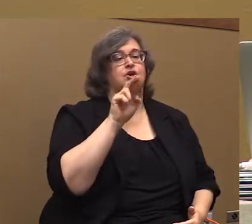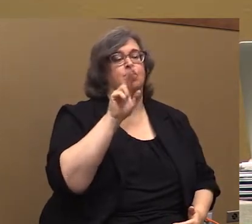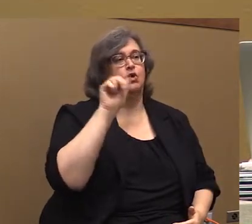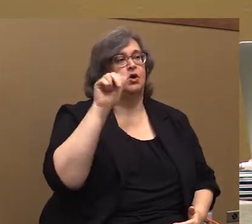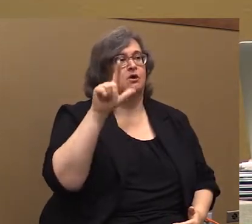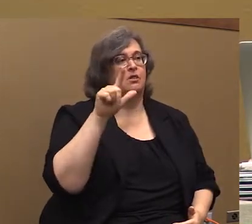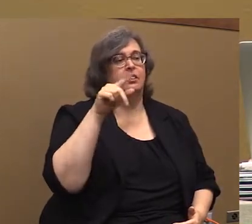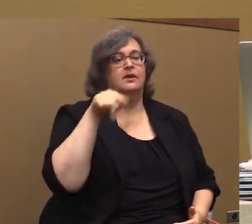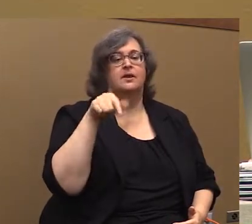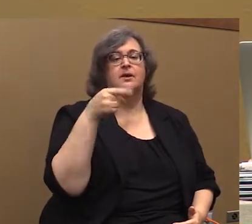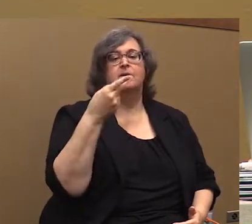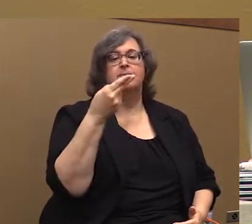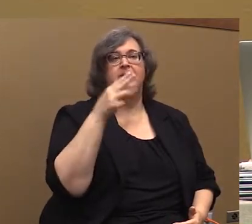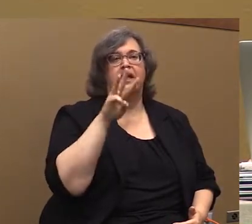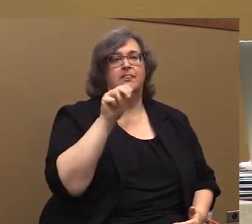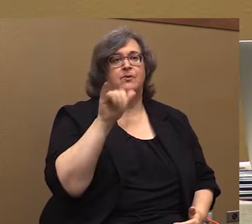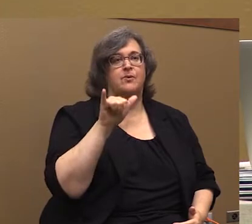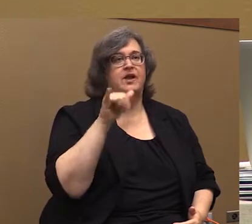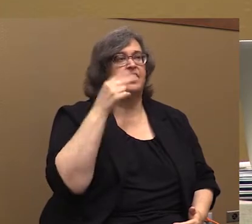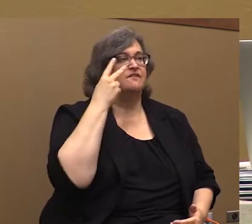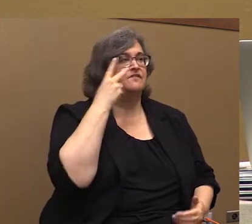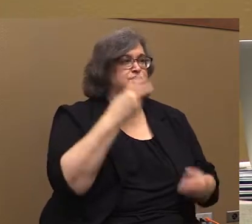optic neural pathway